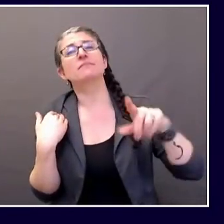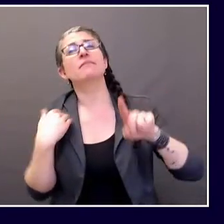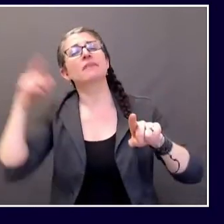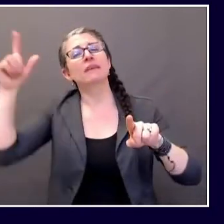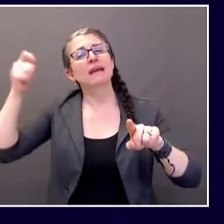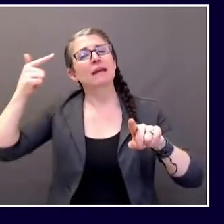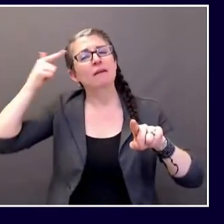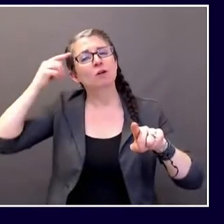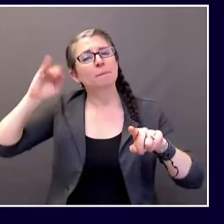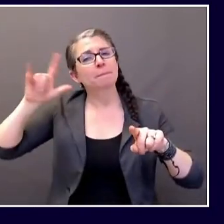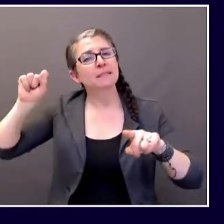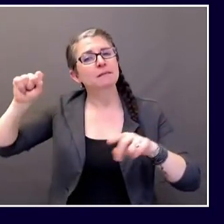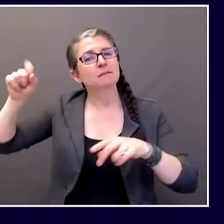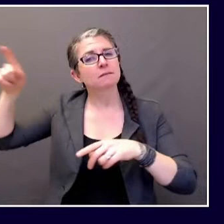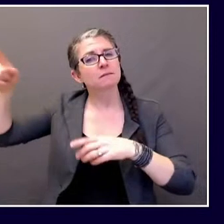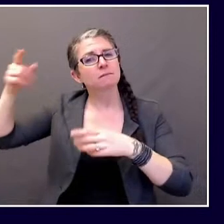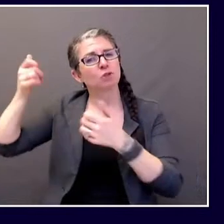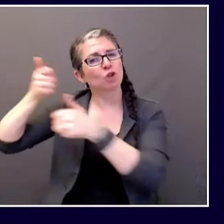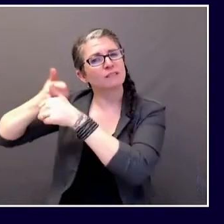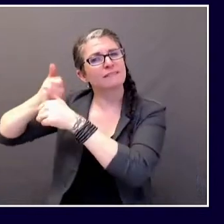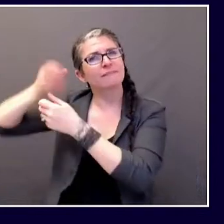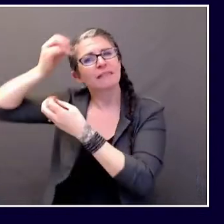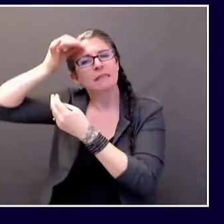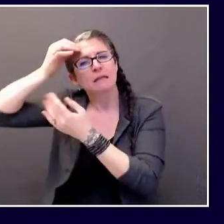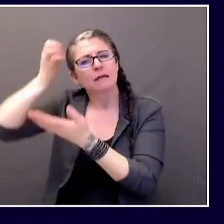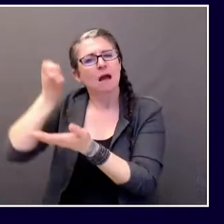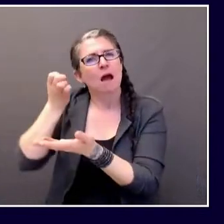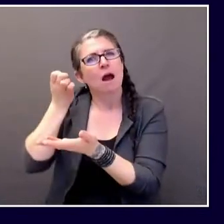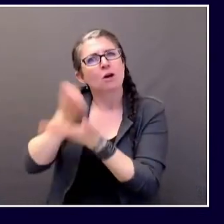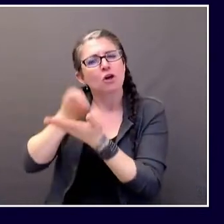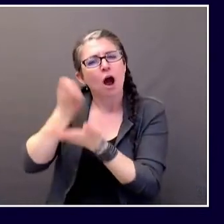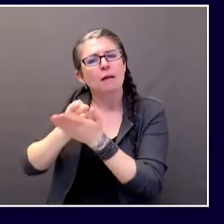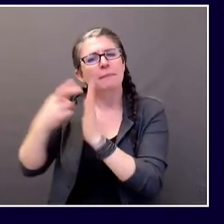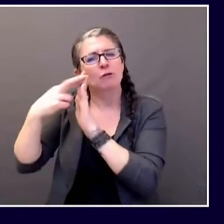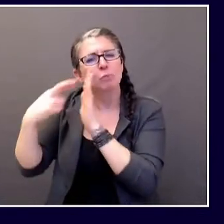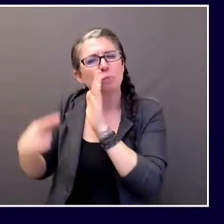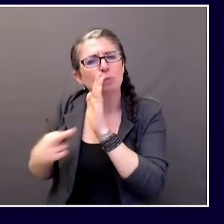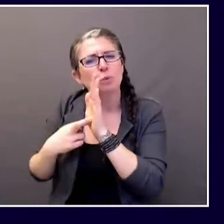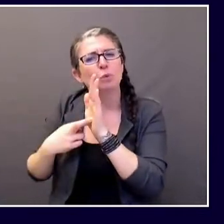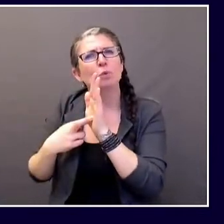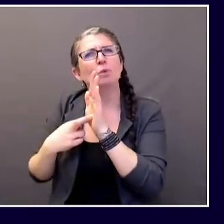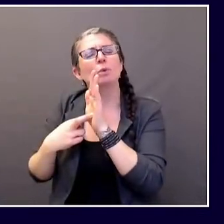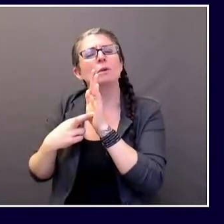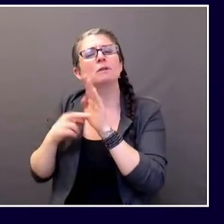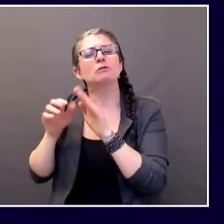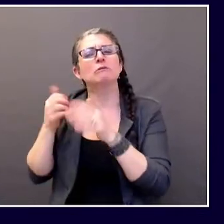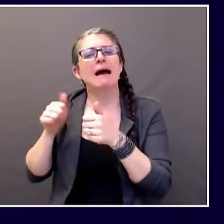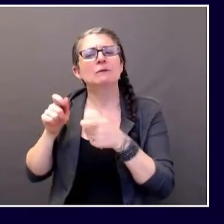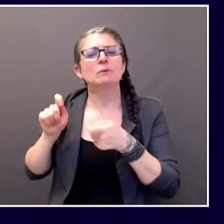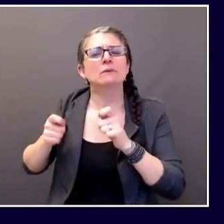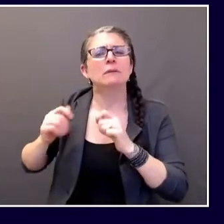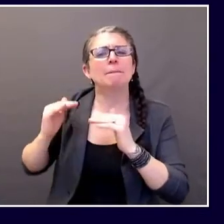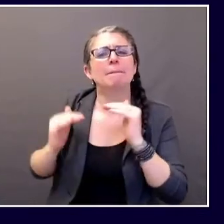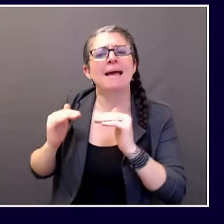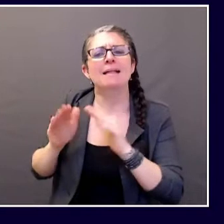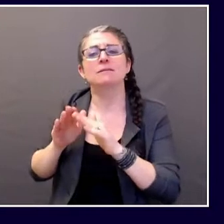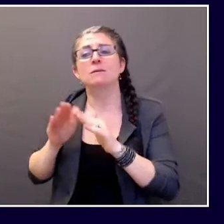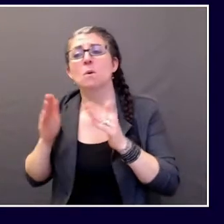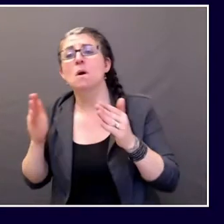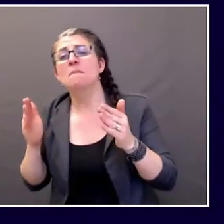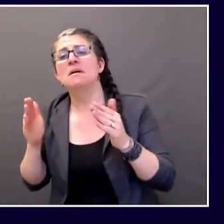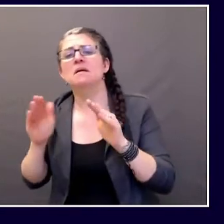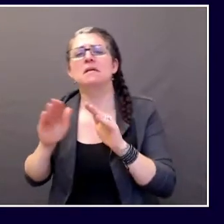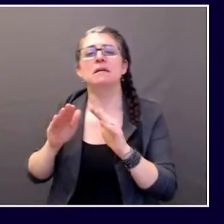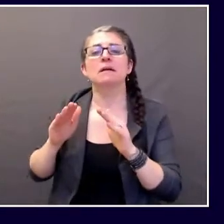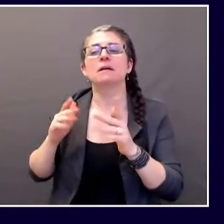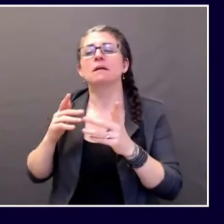might be reopening things or loosening restrictions. I don't know if it's preemptive, but is there any idea or timeline